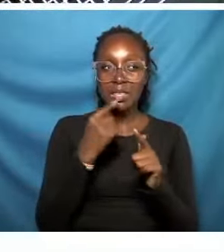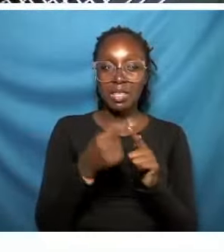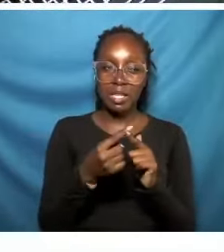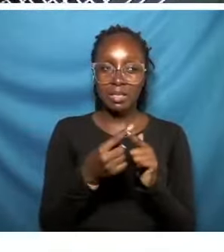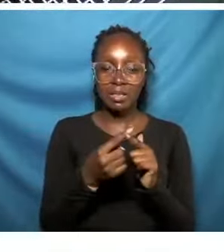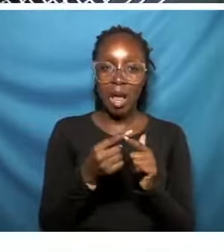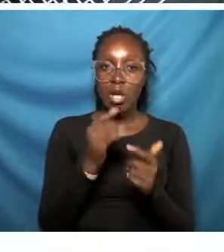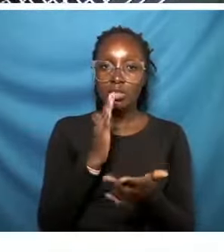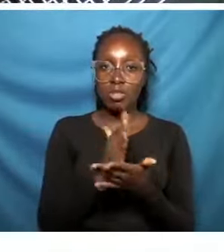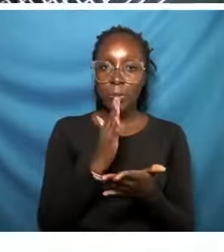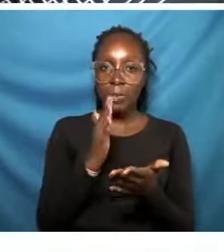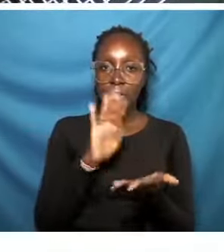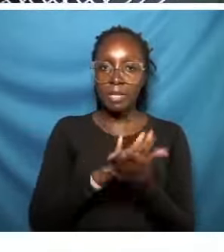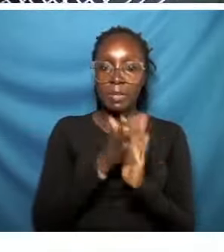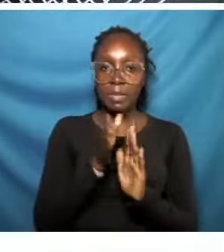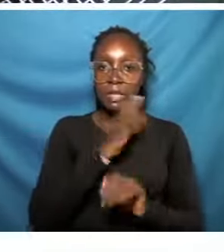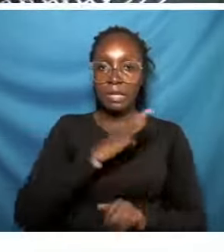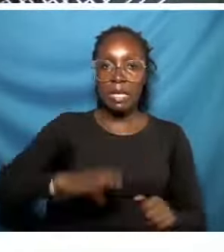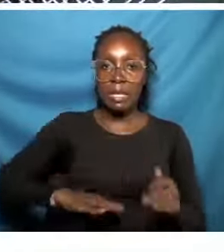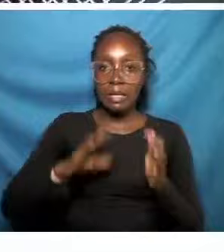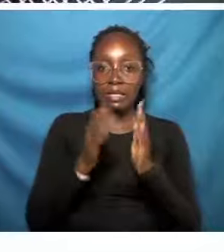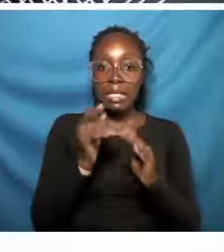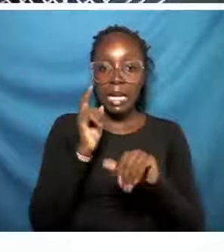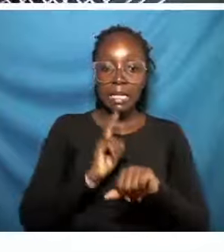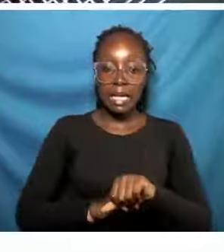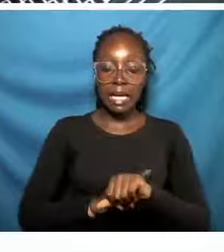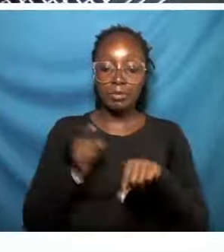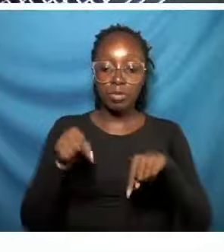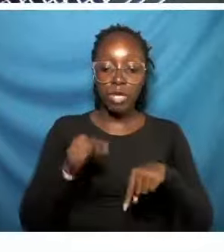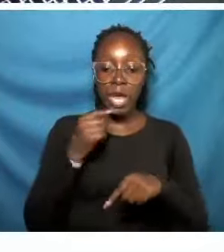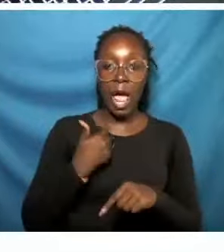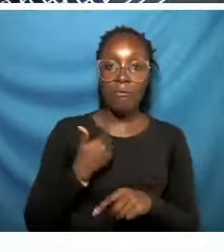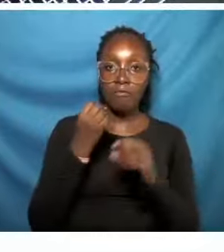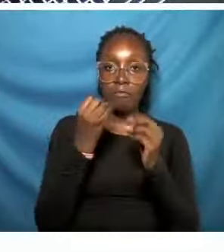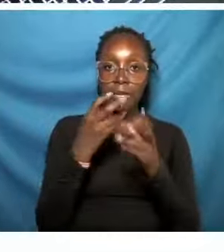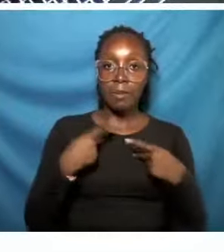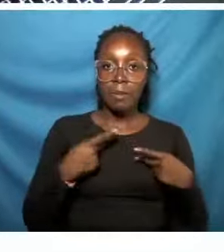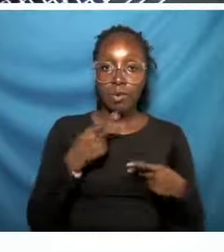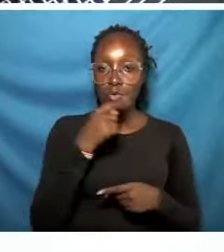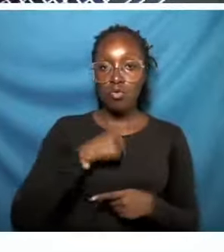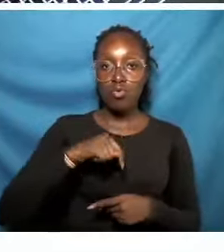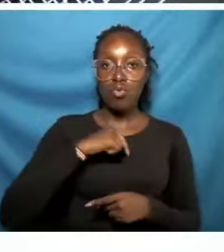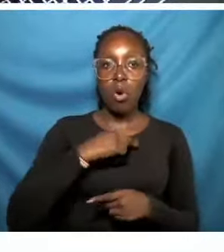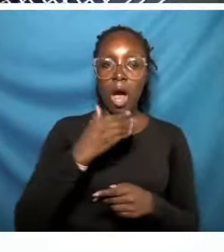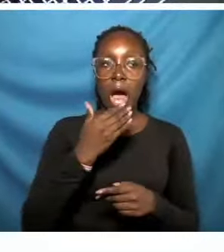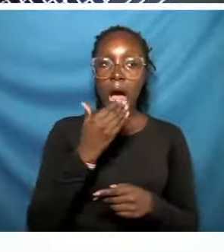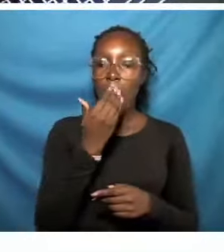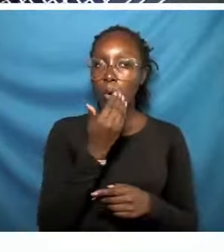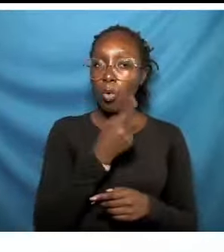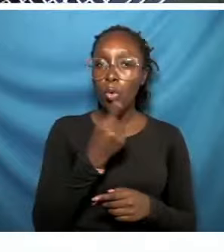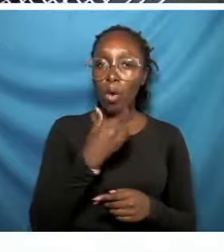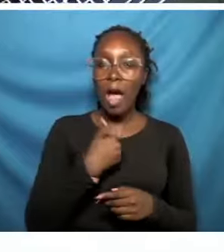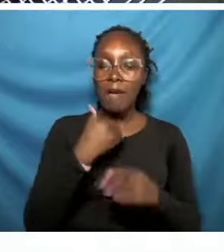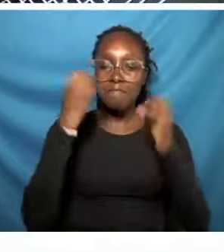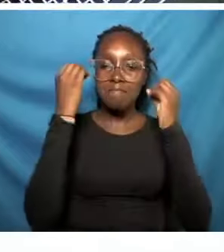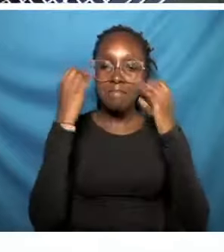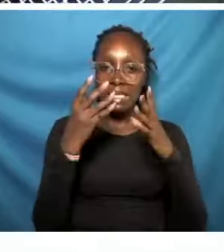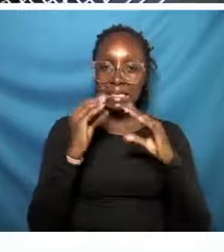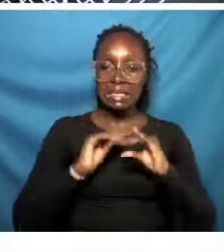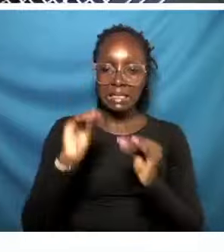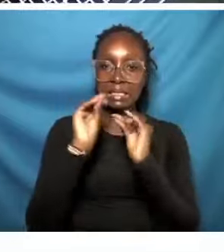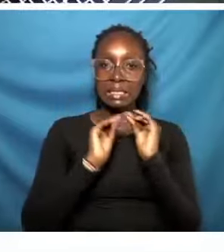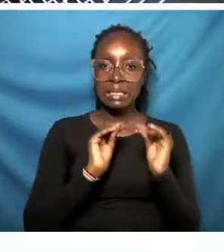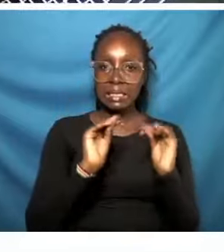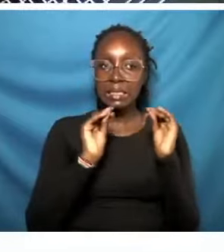Christ taught. In our time today, we also have many people who bring in many teachings. Many teachings, whether